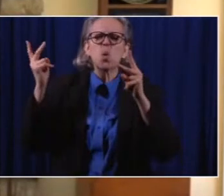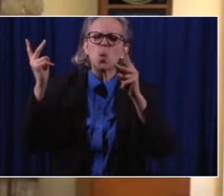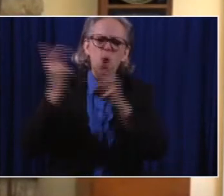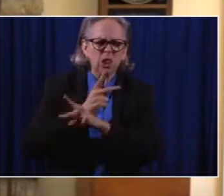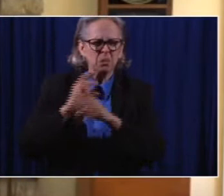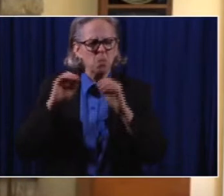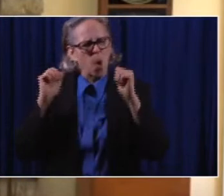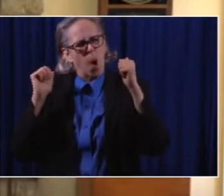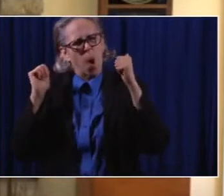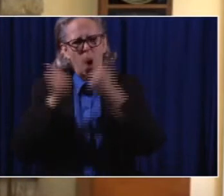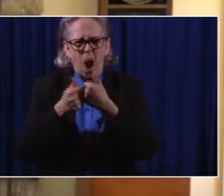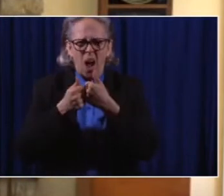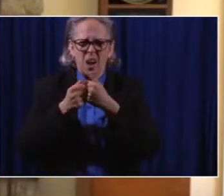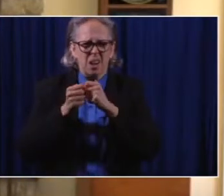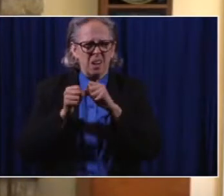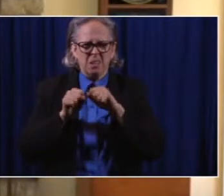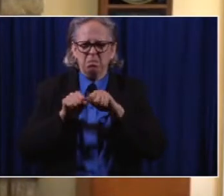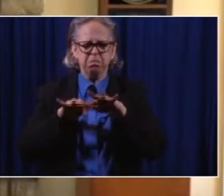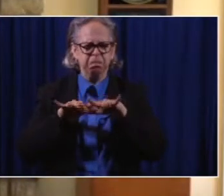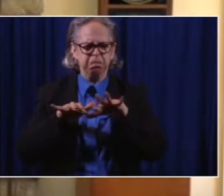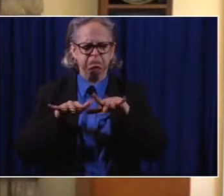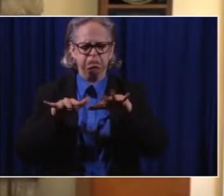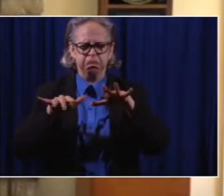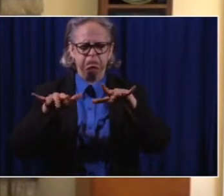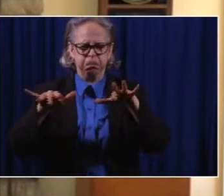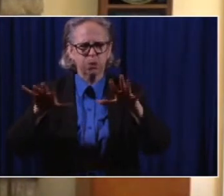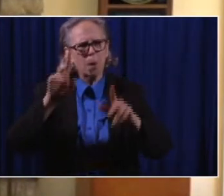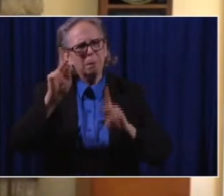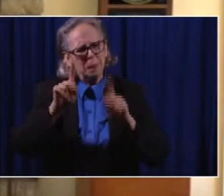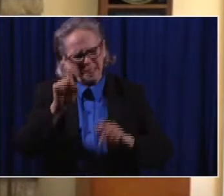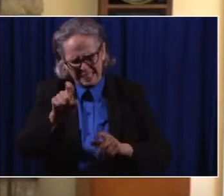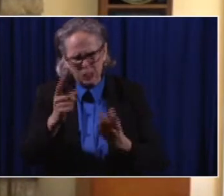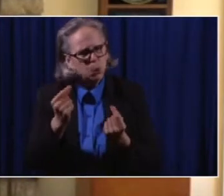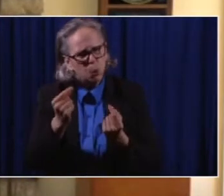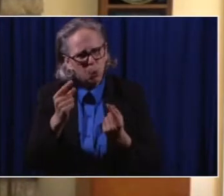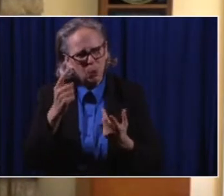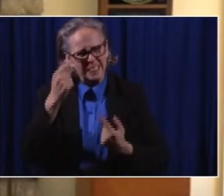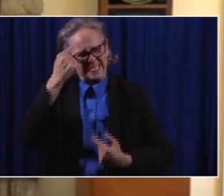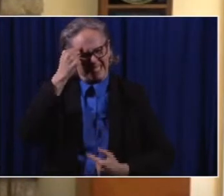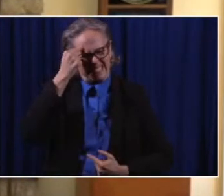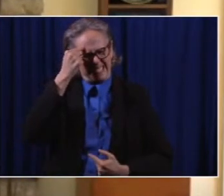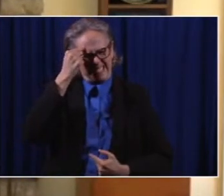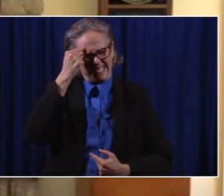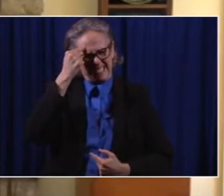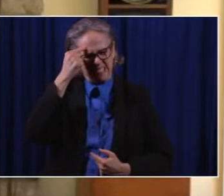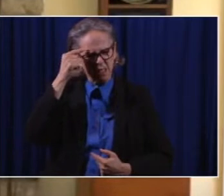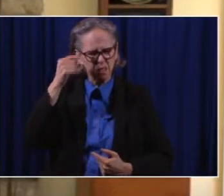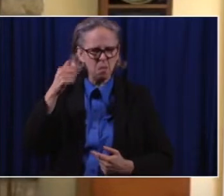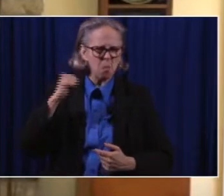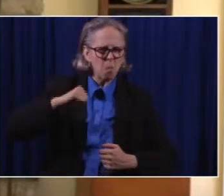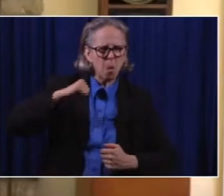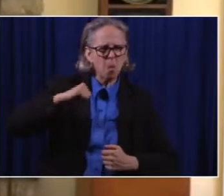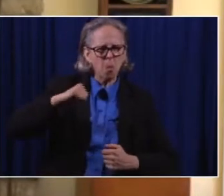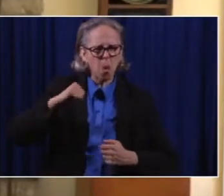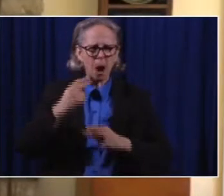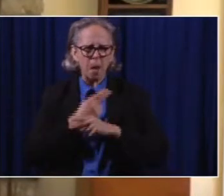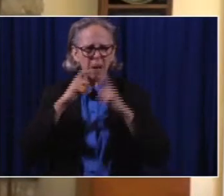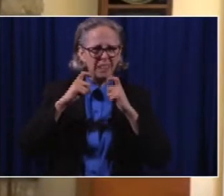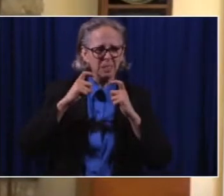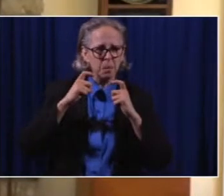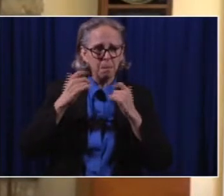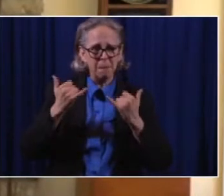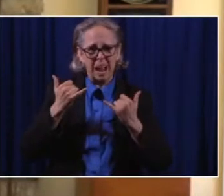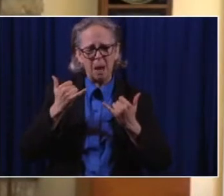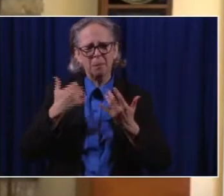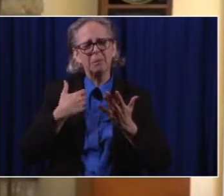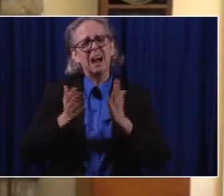reassess. And if someone said, look, I'm not going to wear a mask, now's the time to think, I really need to do this. So